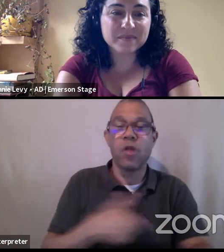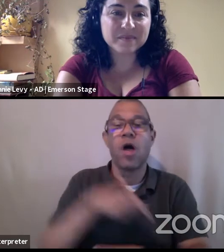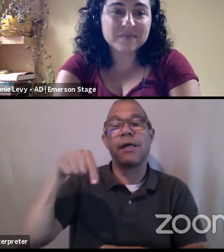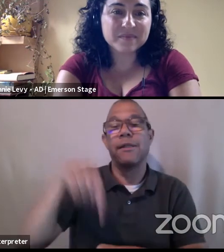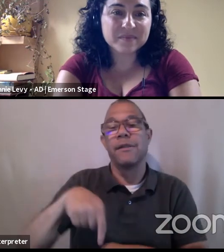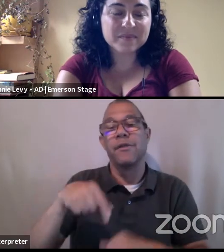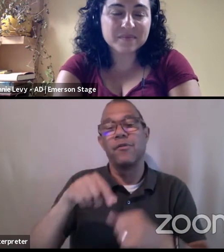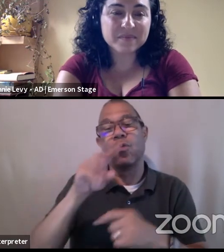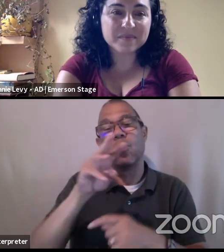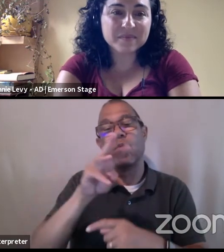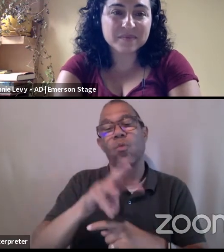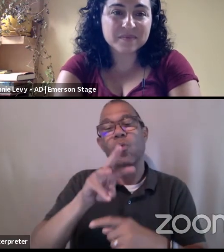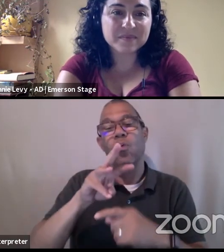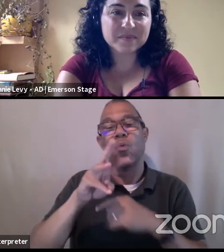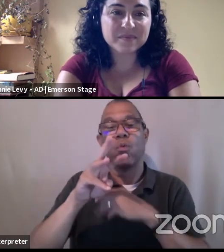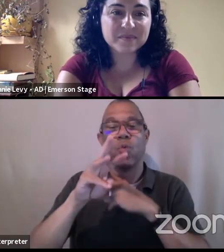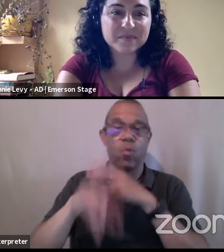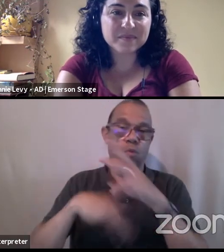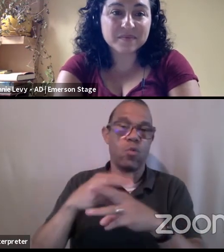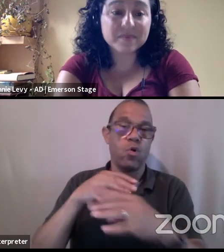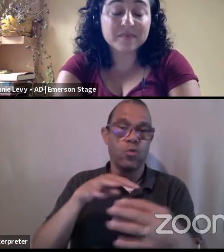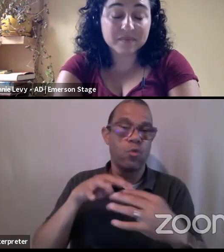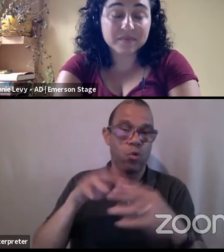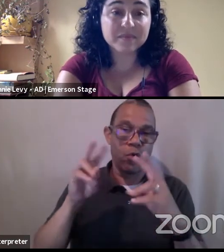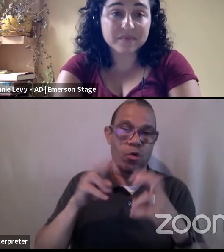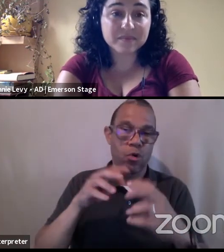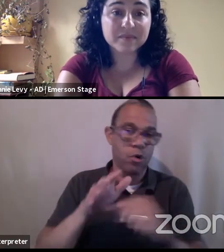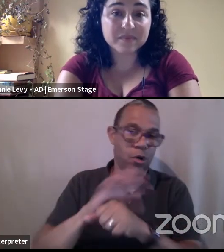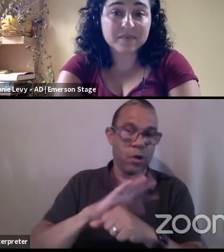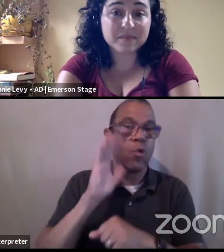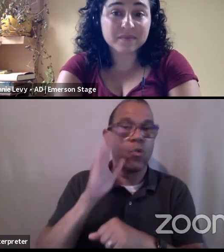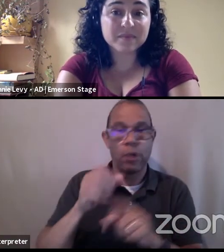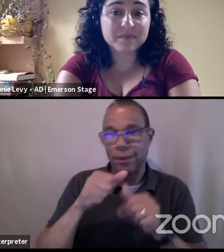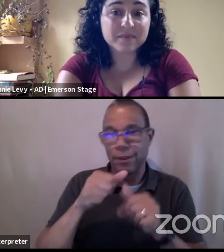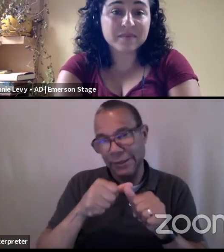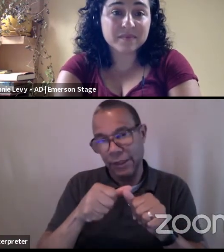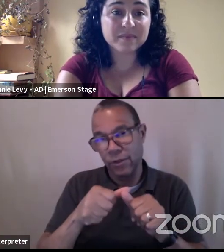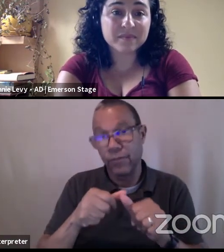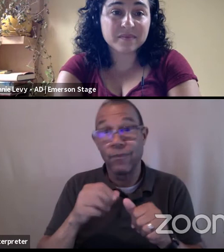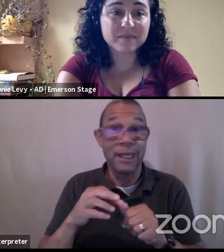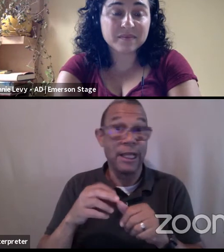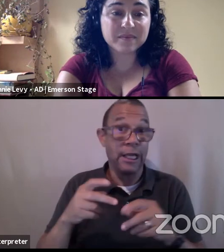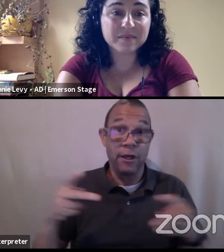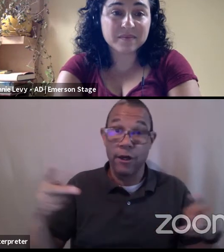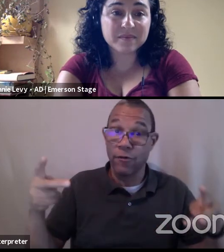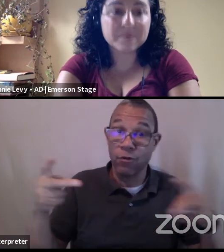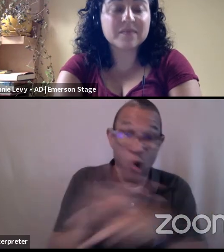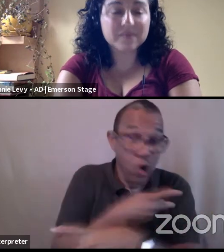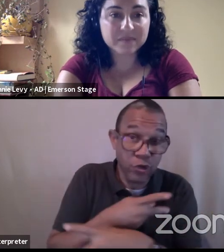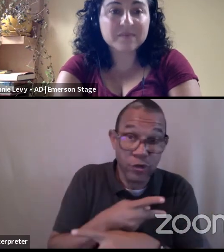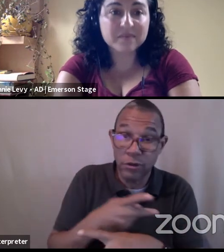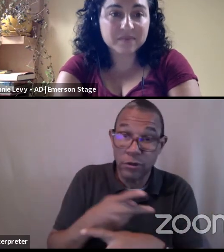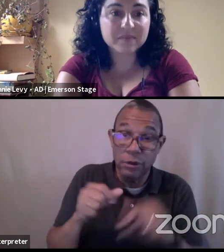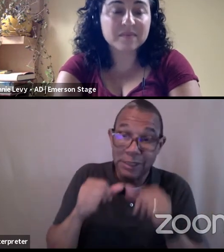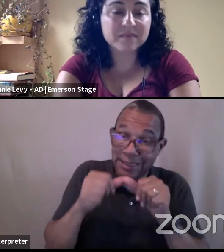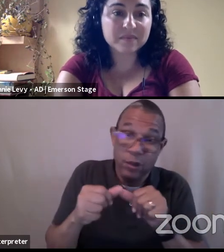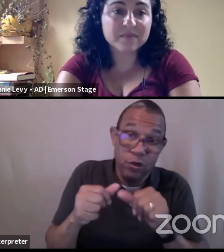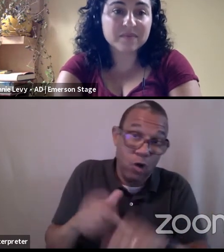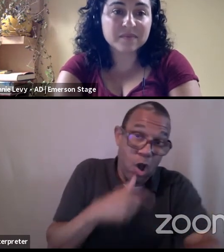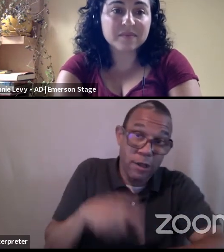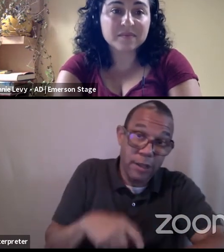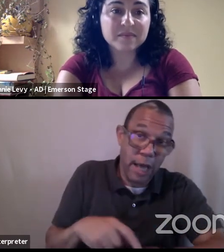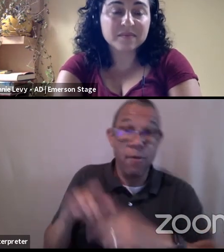uh, if the worst scenario happens, then online theater might be the only legitimate theater form for